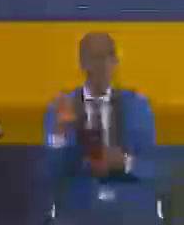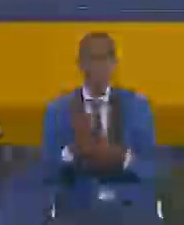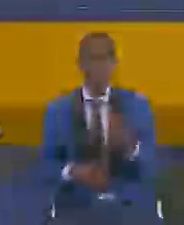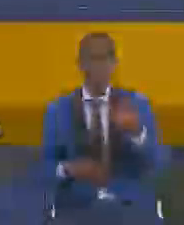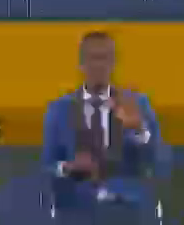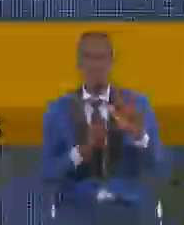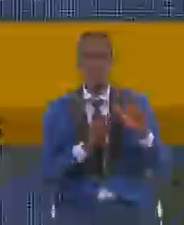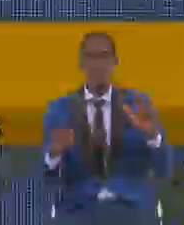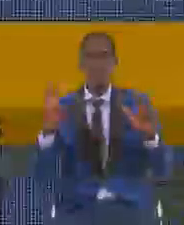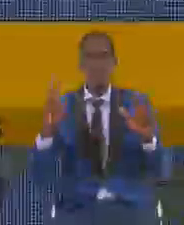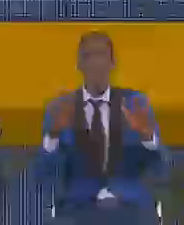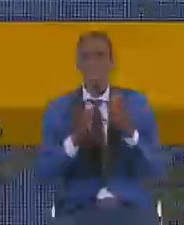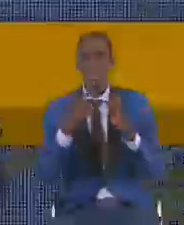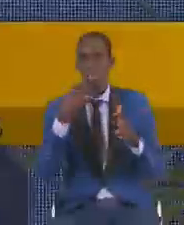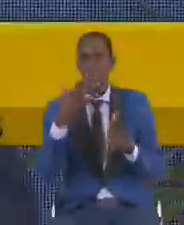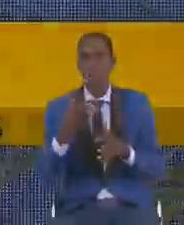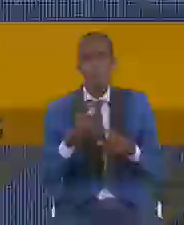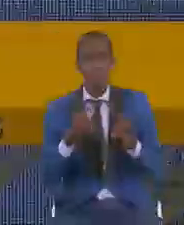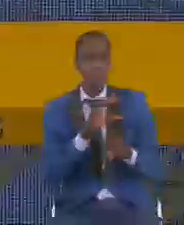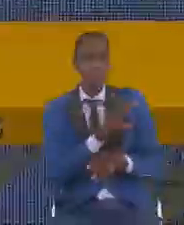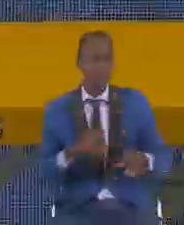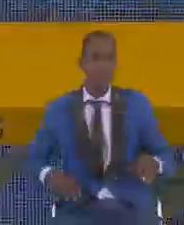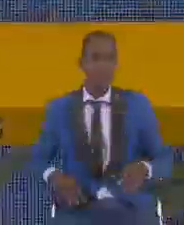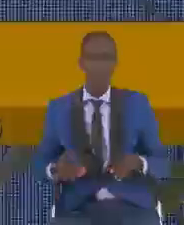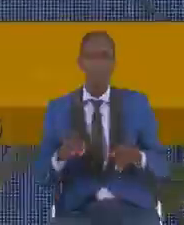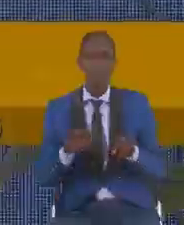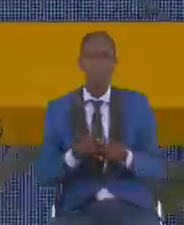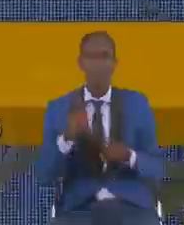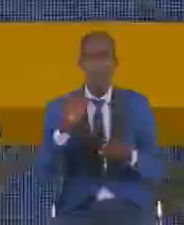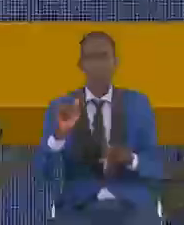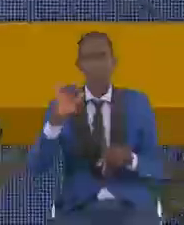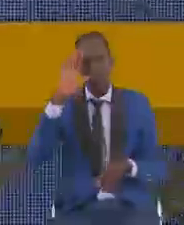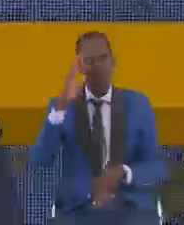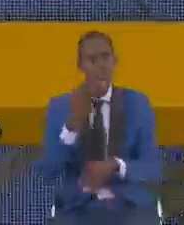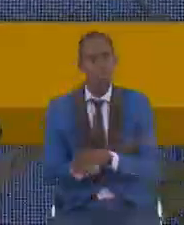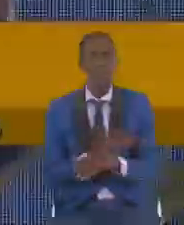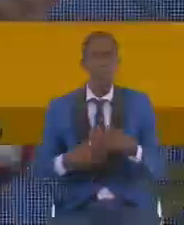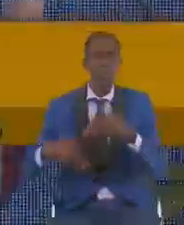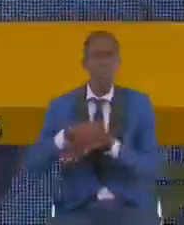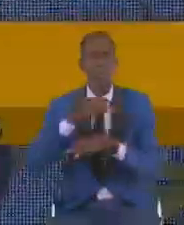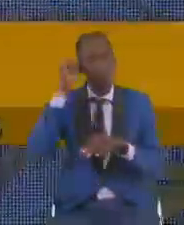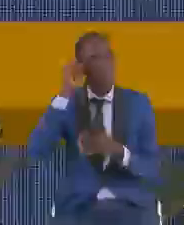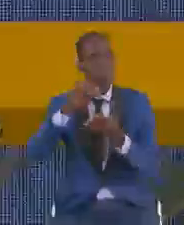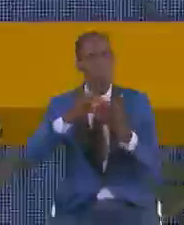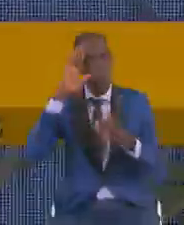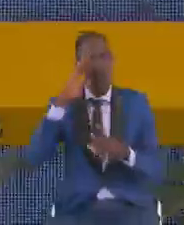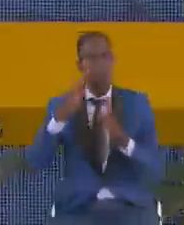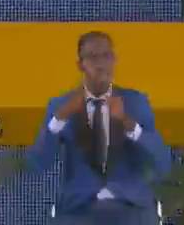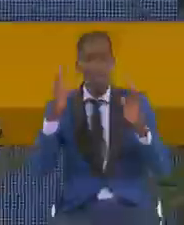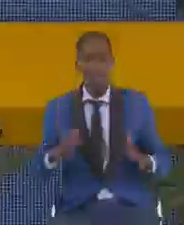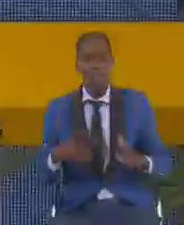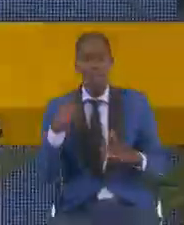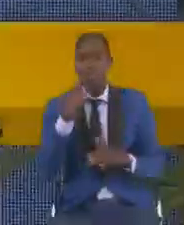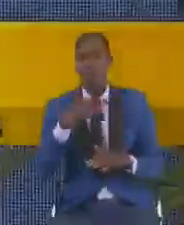it says, but Christ as a son over his own house, whose house we are,